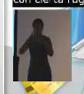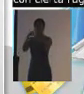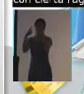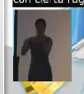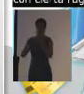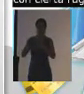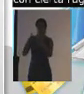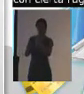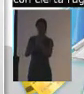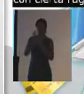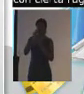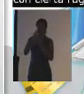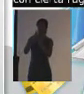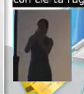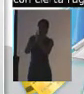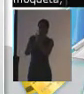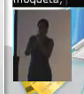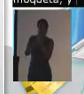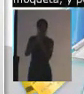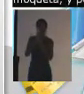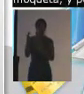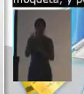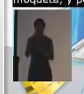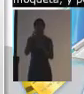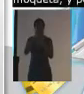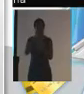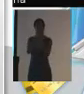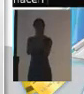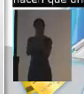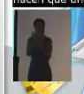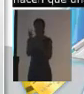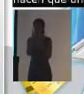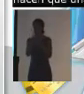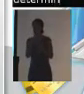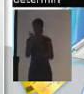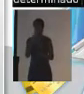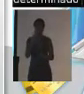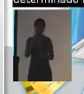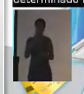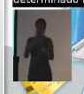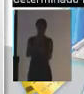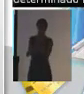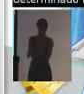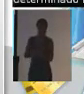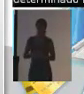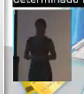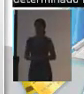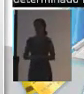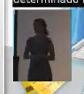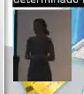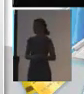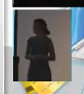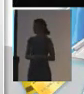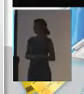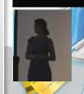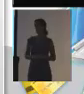carpet, the step is not as easy as if it's an easier floor. So we obtain different results depending on the